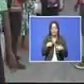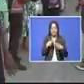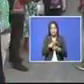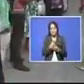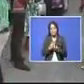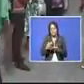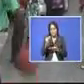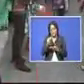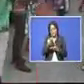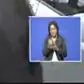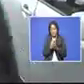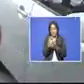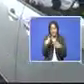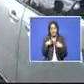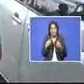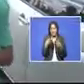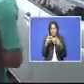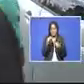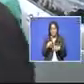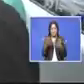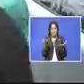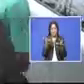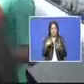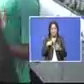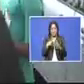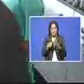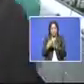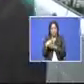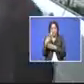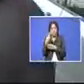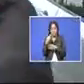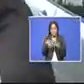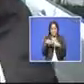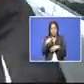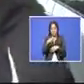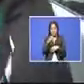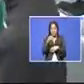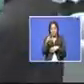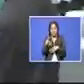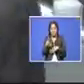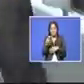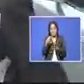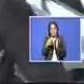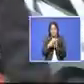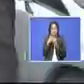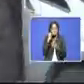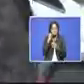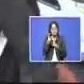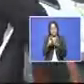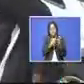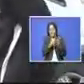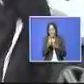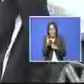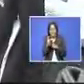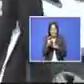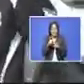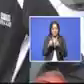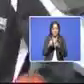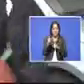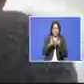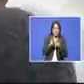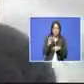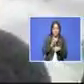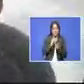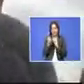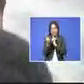of talent here. Me growing up in the hood in Los Angeles, it was competitive. The competition that I came up with